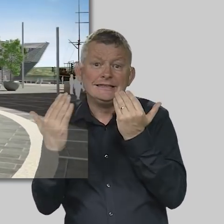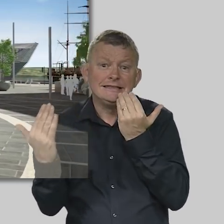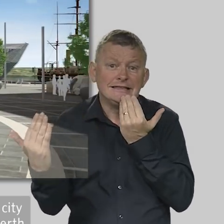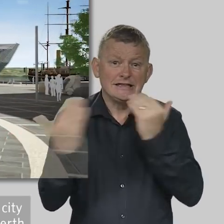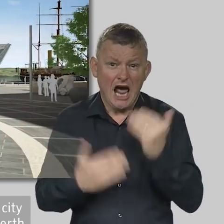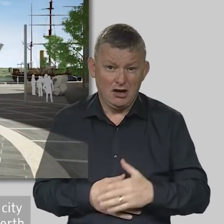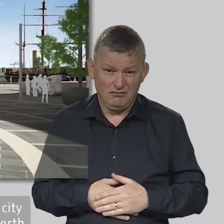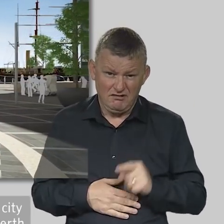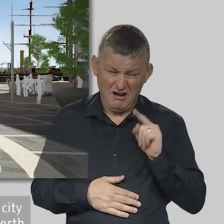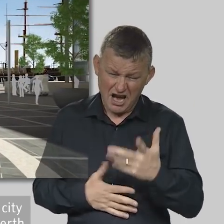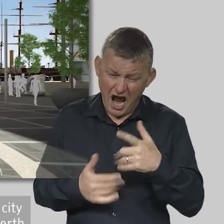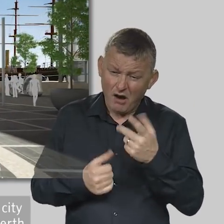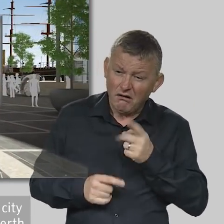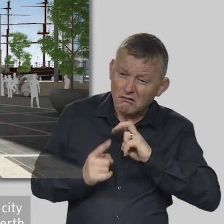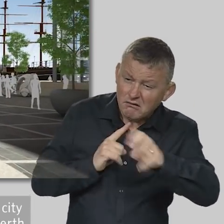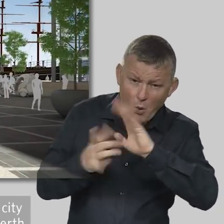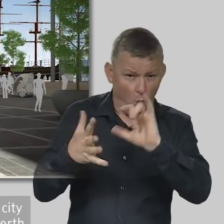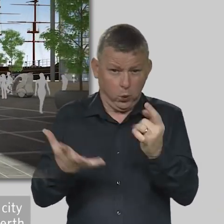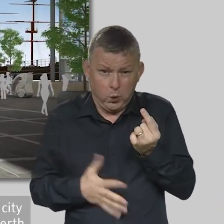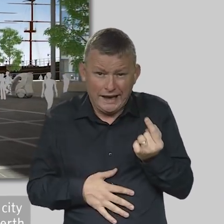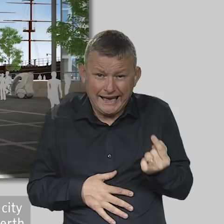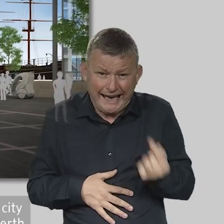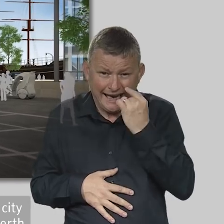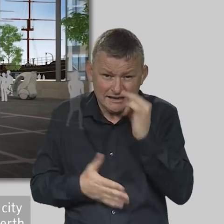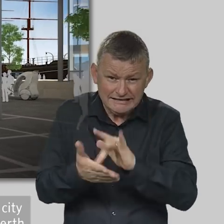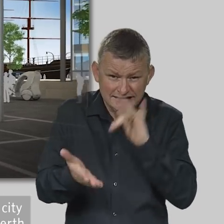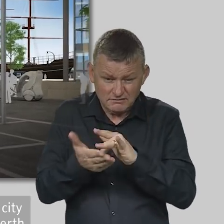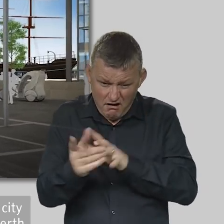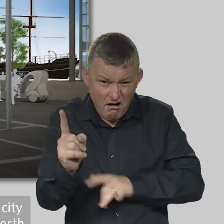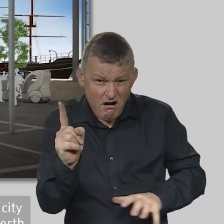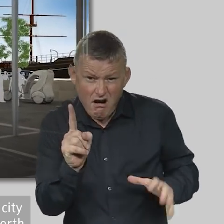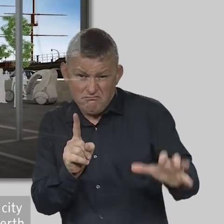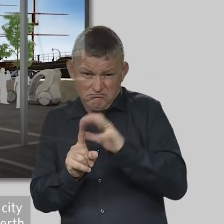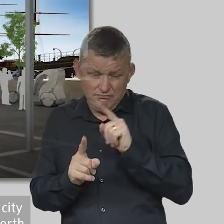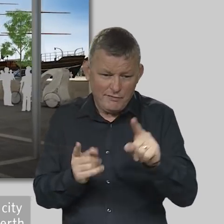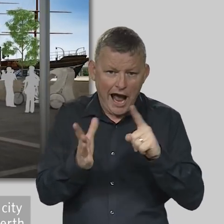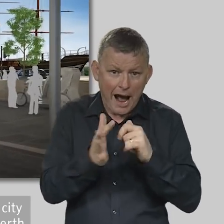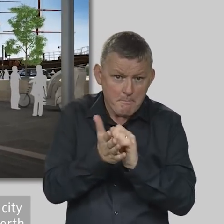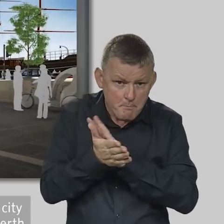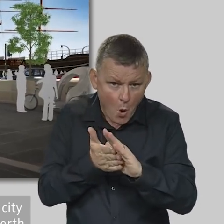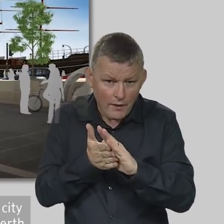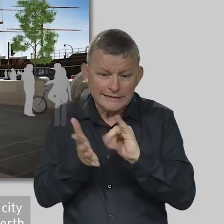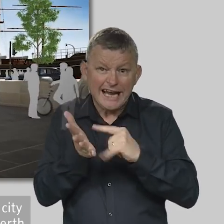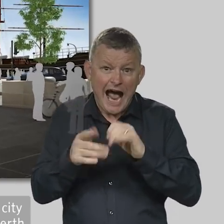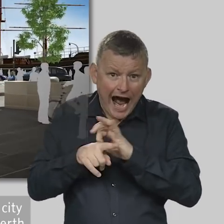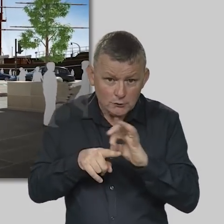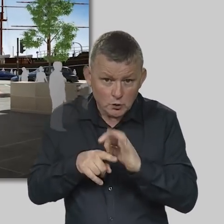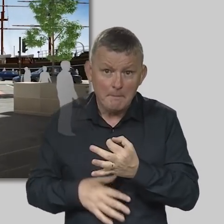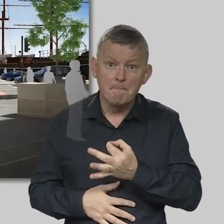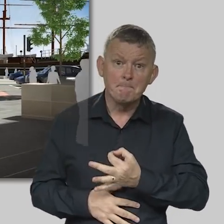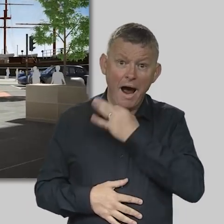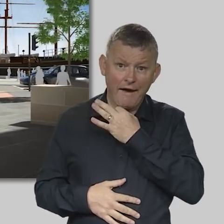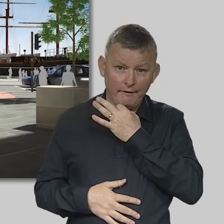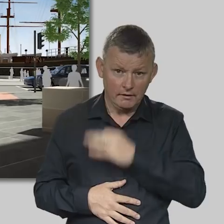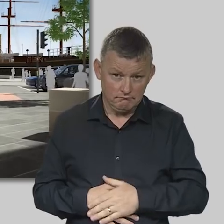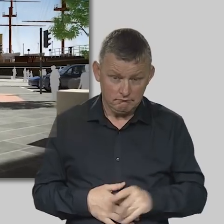Galleries. For onward travel, there are easy connections around the city and to the city region, including Arbroath, St Andrews and Perth. To the